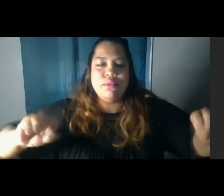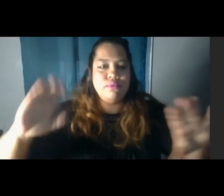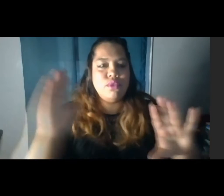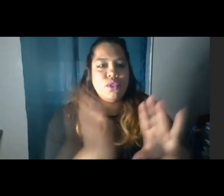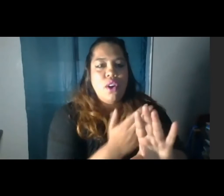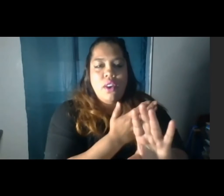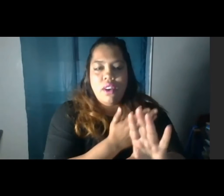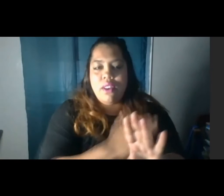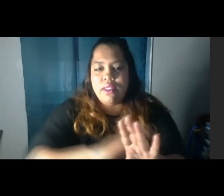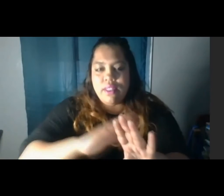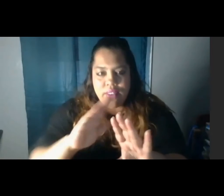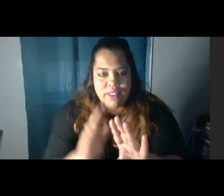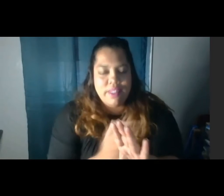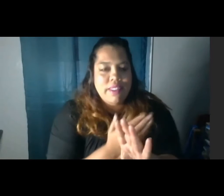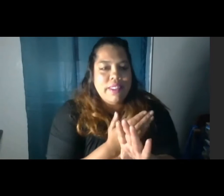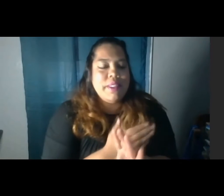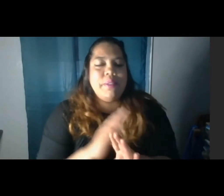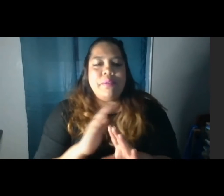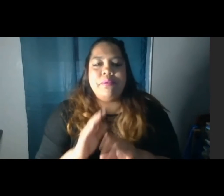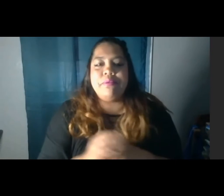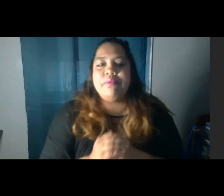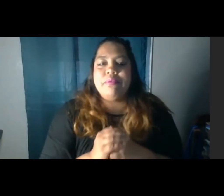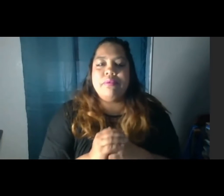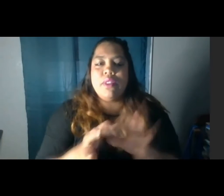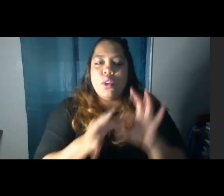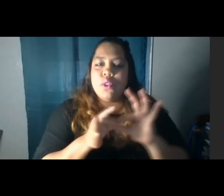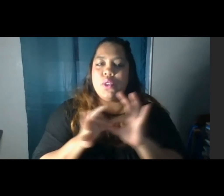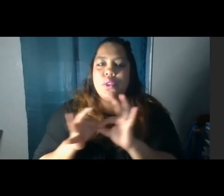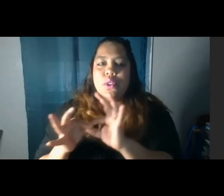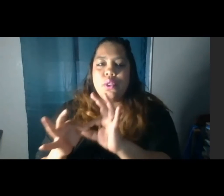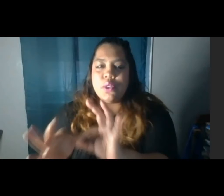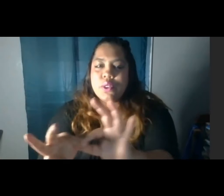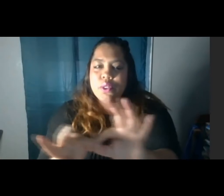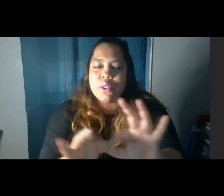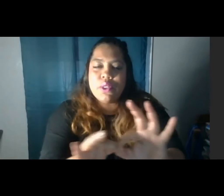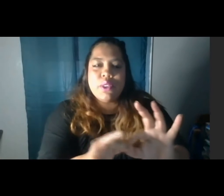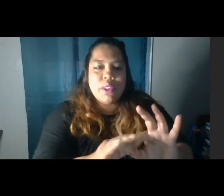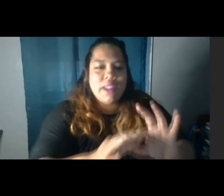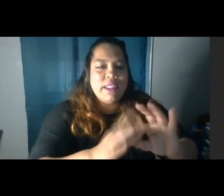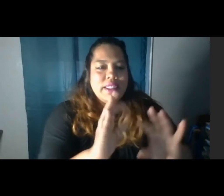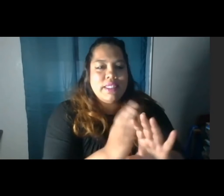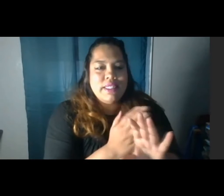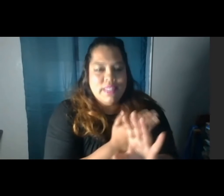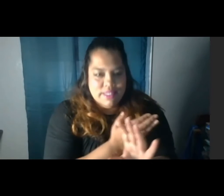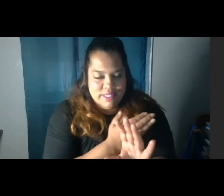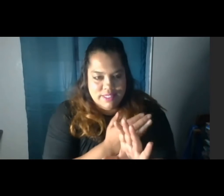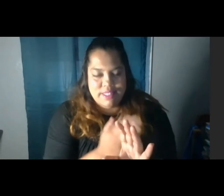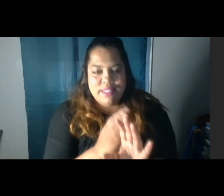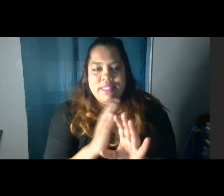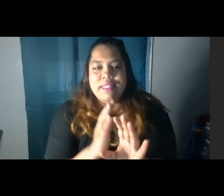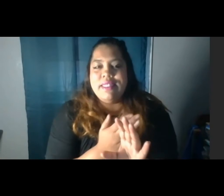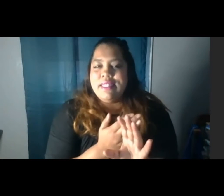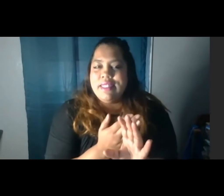Redemption songs, these songs of freedom.